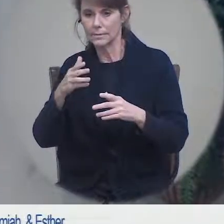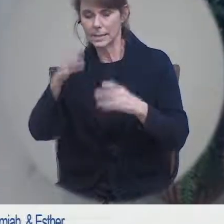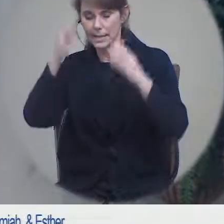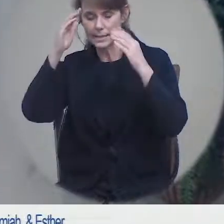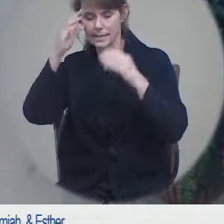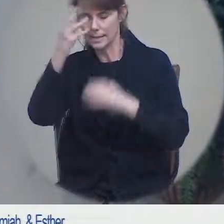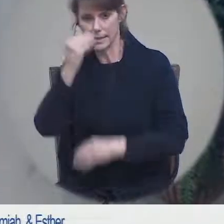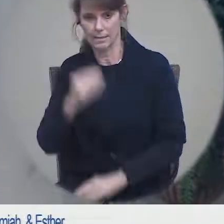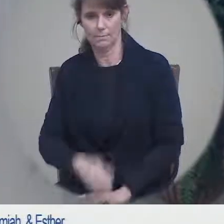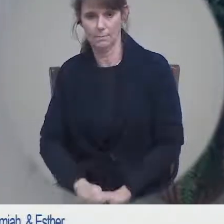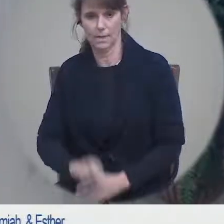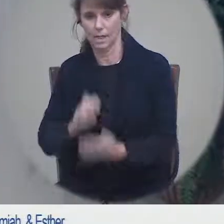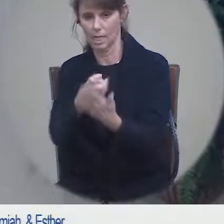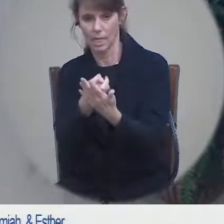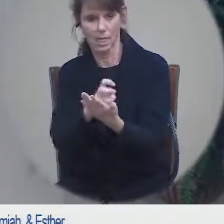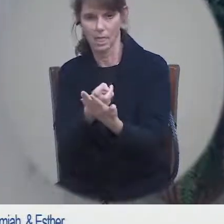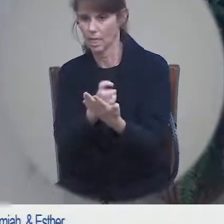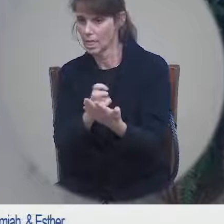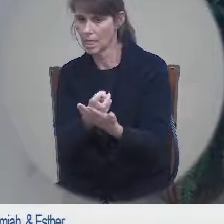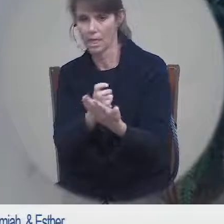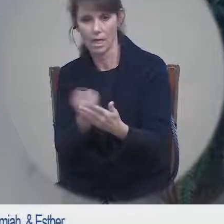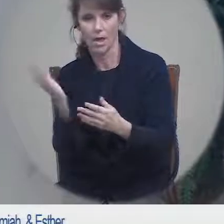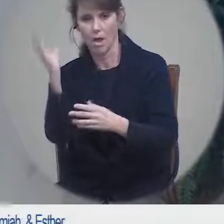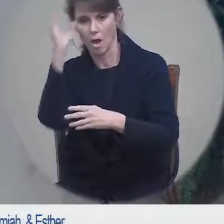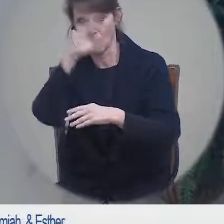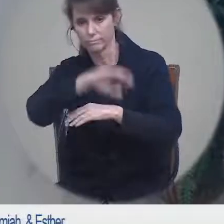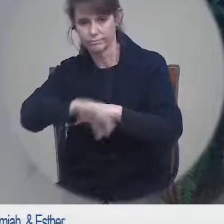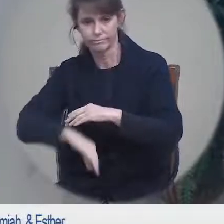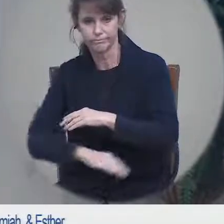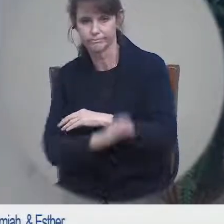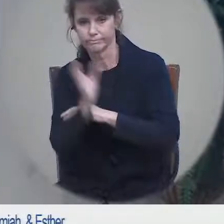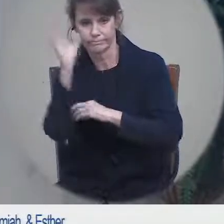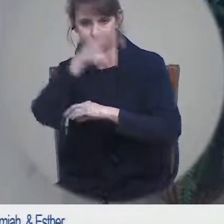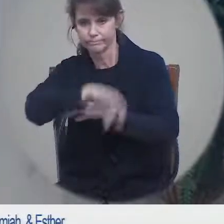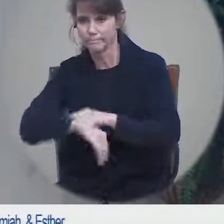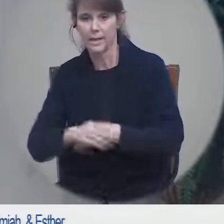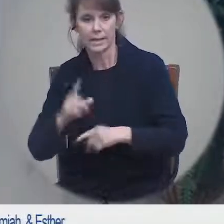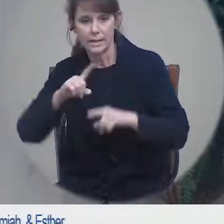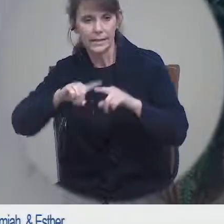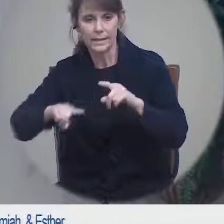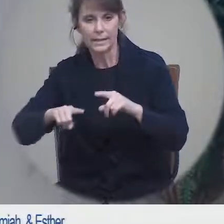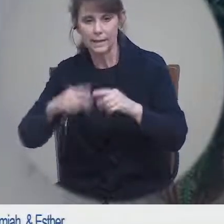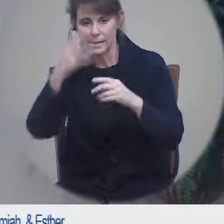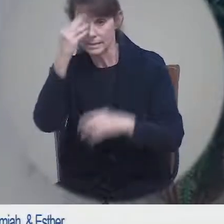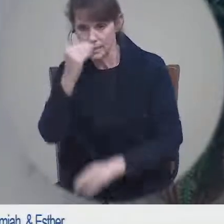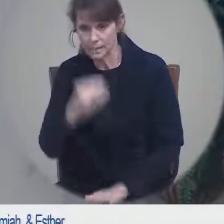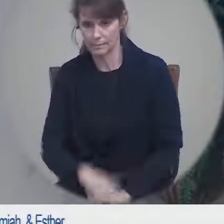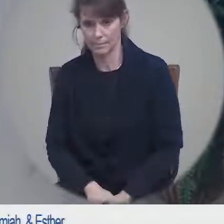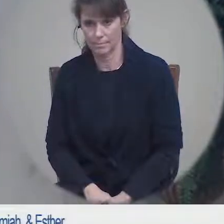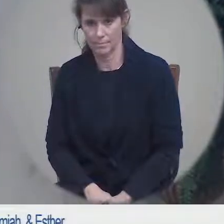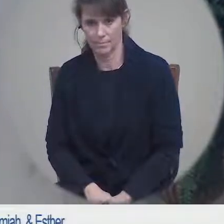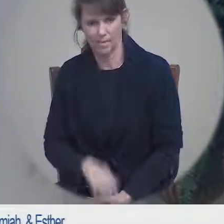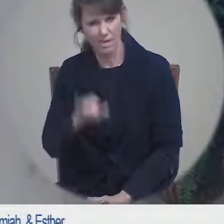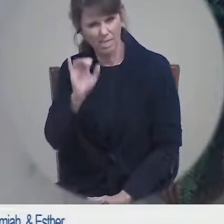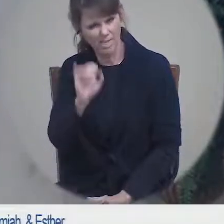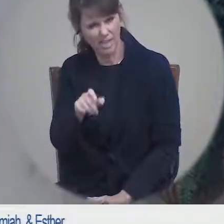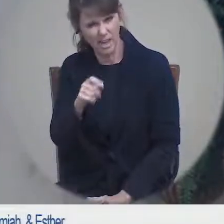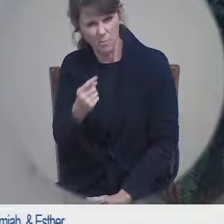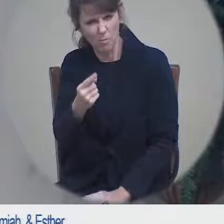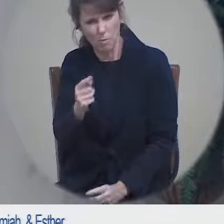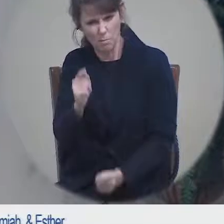is that one phrase, that King Xerxes or Ahasuerus was unable to fall asleep. He had